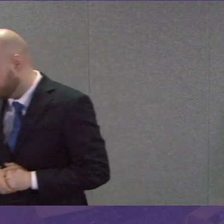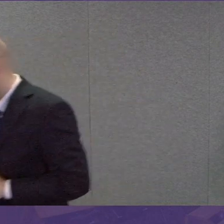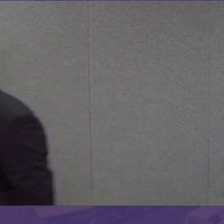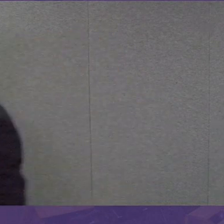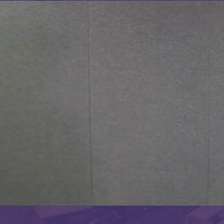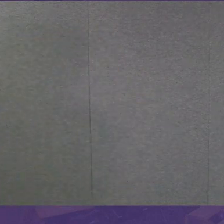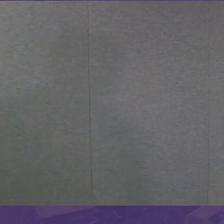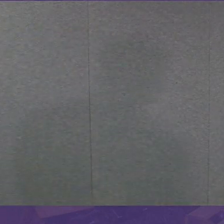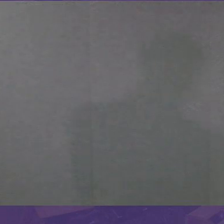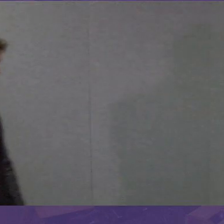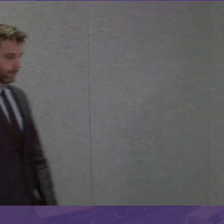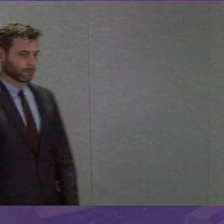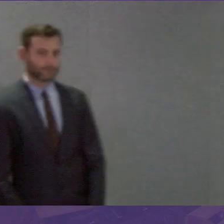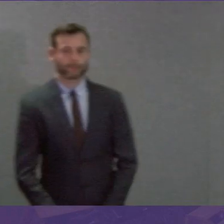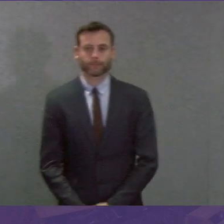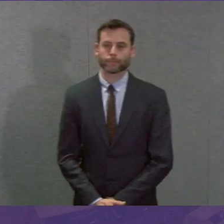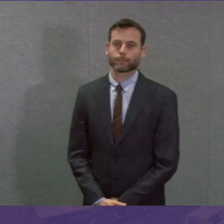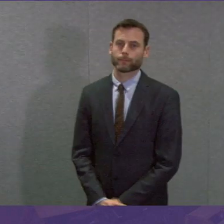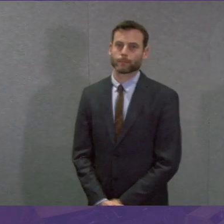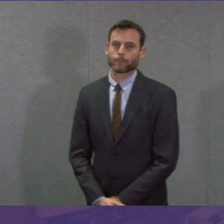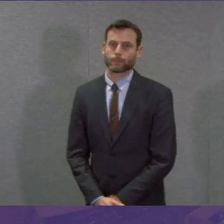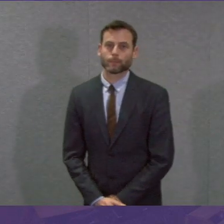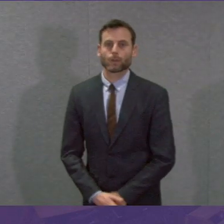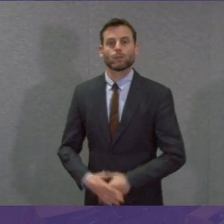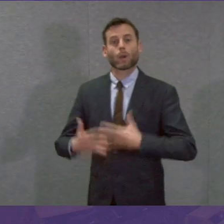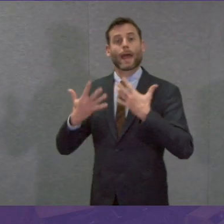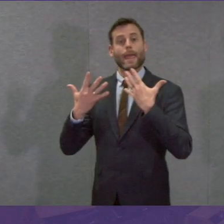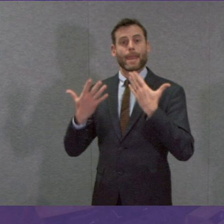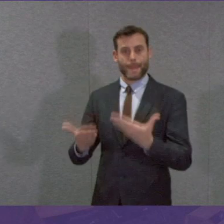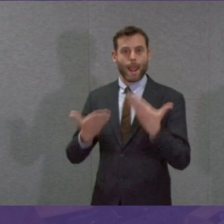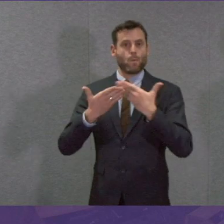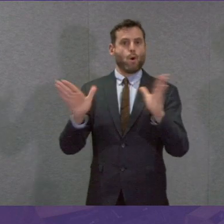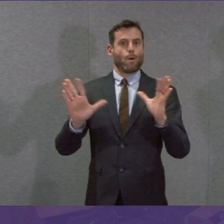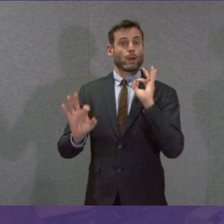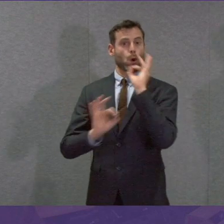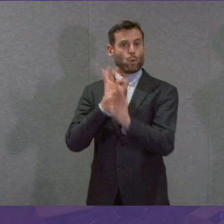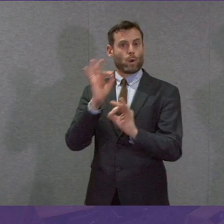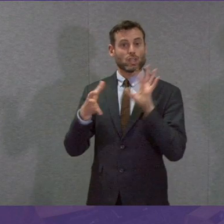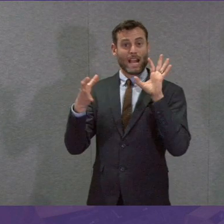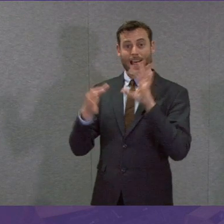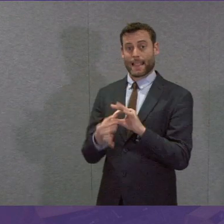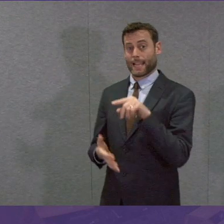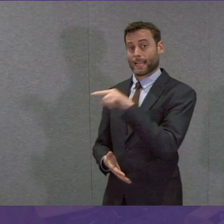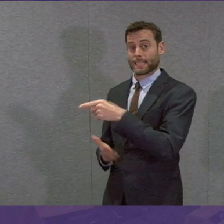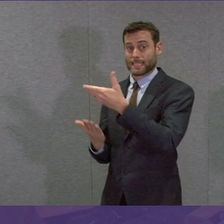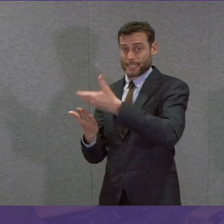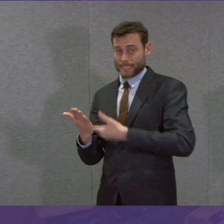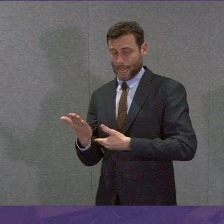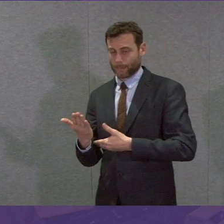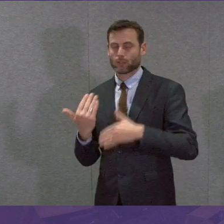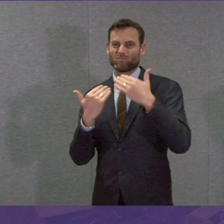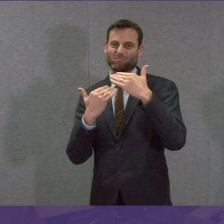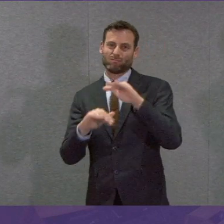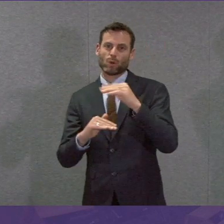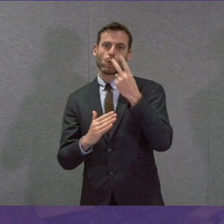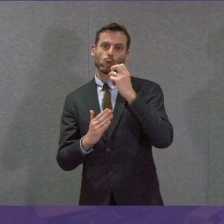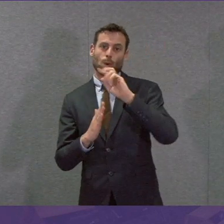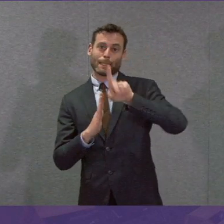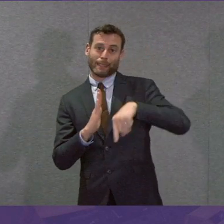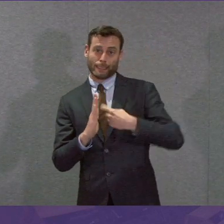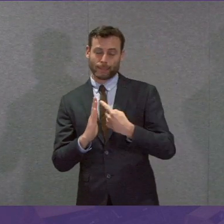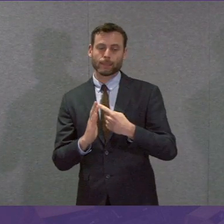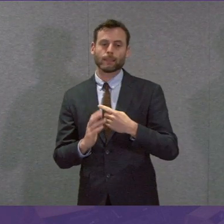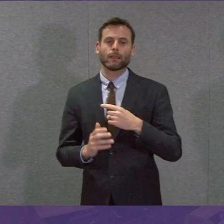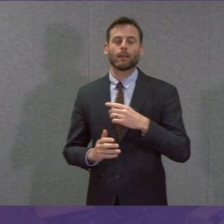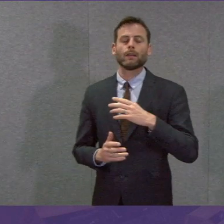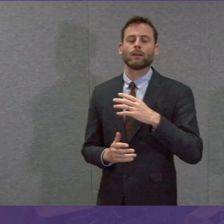The Cabinet Secretary will now take questions on the issues raised in his statement, and I will allow around 20 minutes for that. It would be helpful if those who